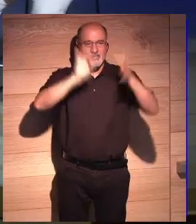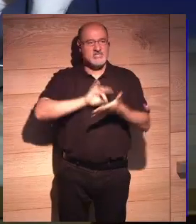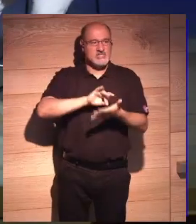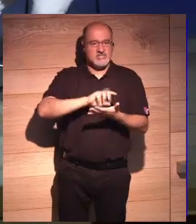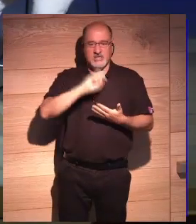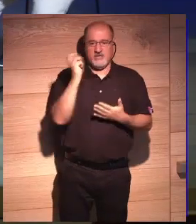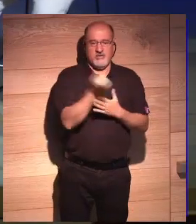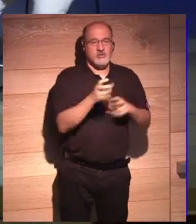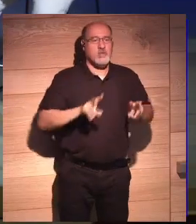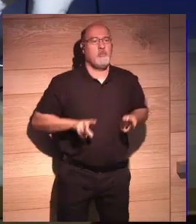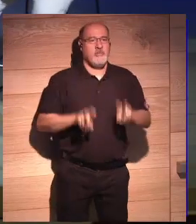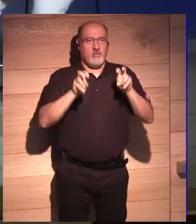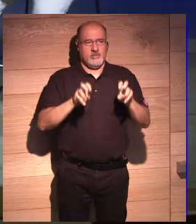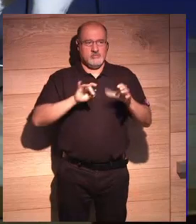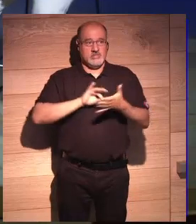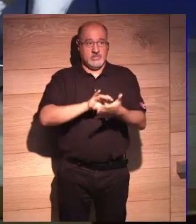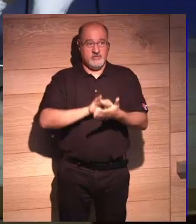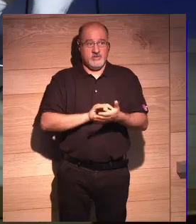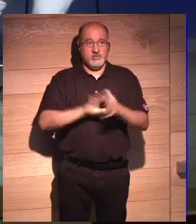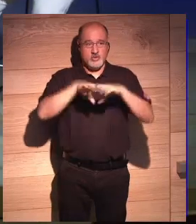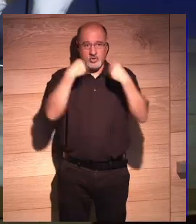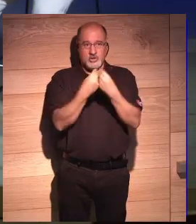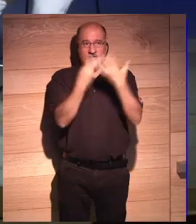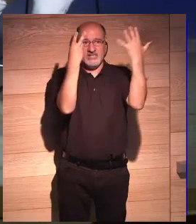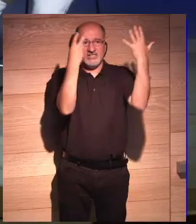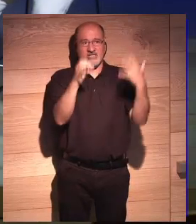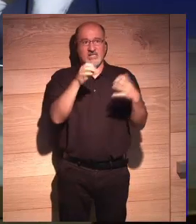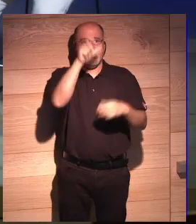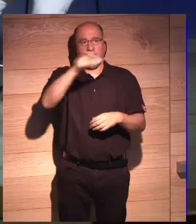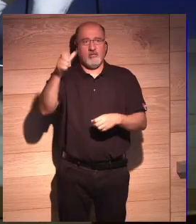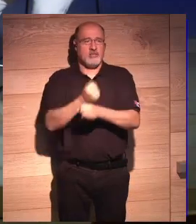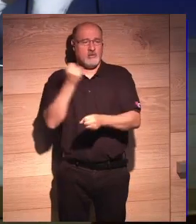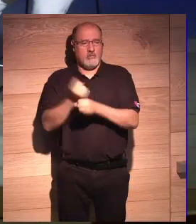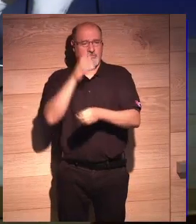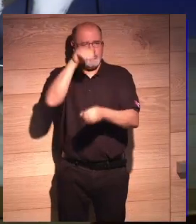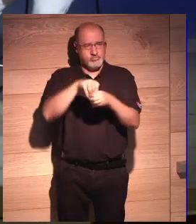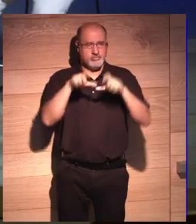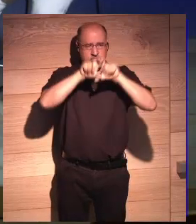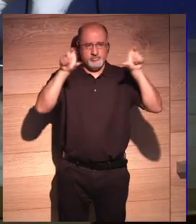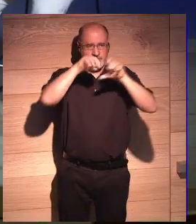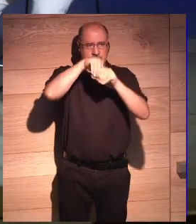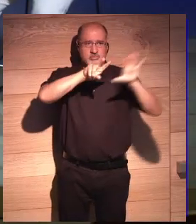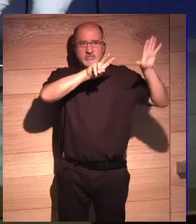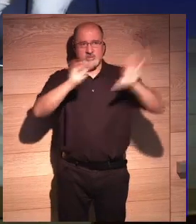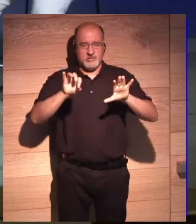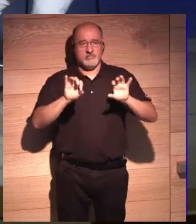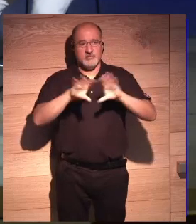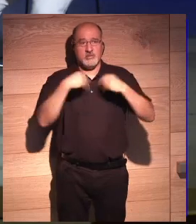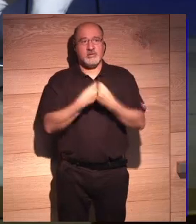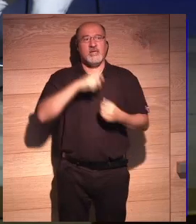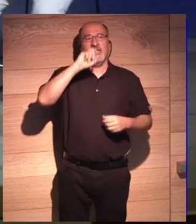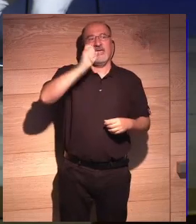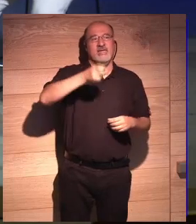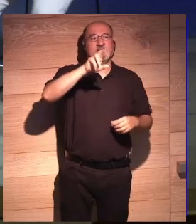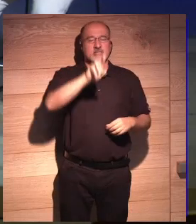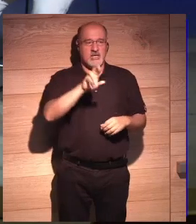we consider as a service and innovation company. We are 70 people working at everything that has to do